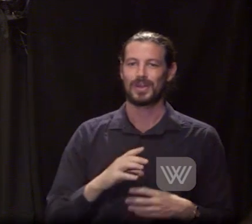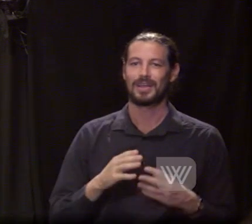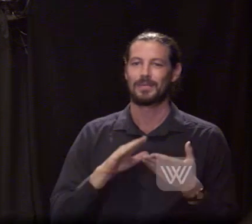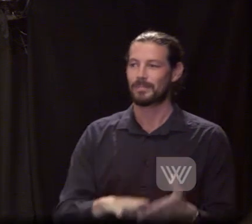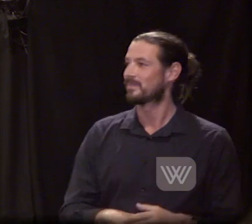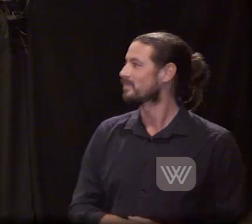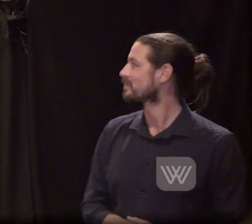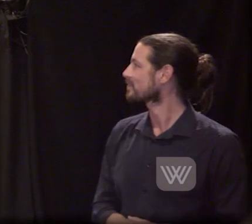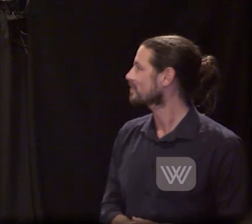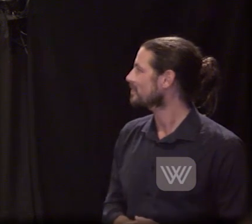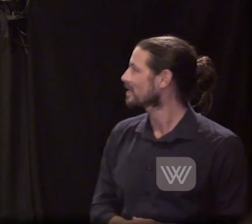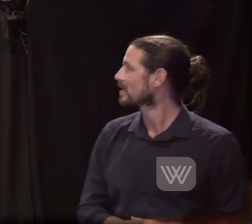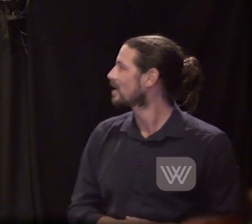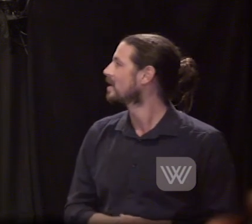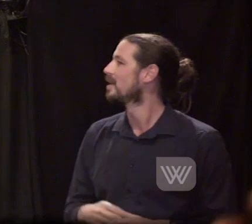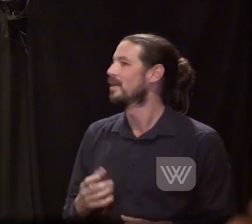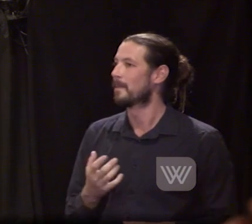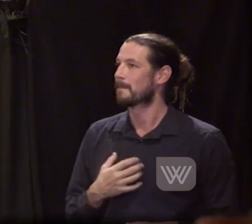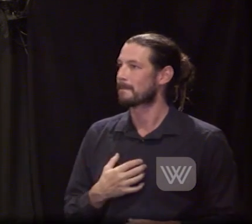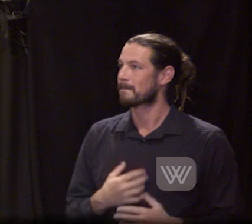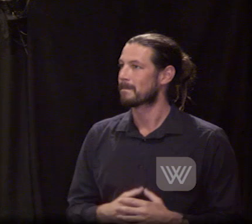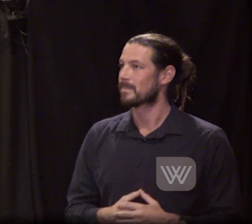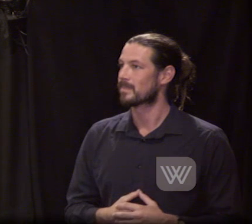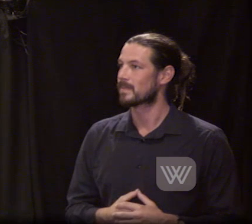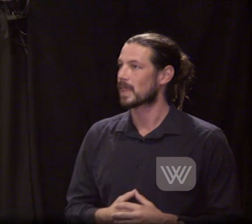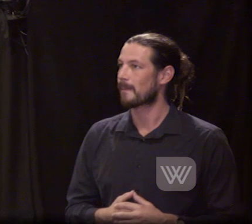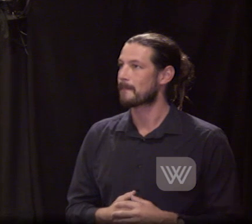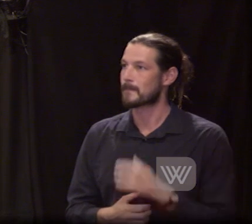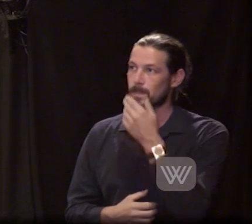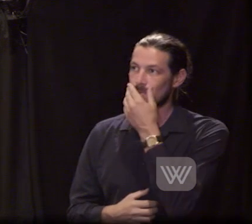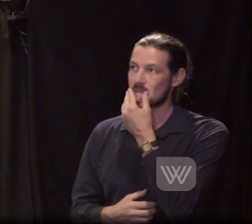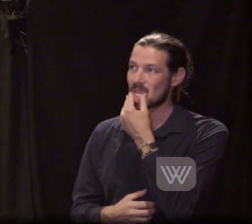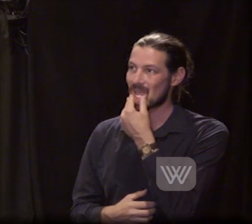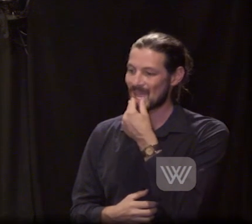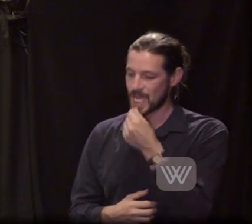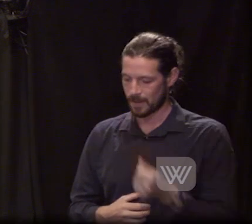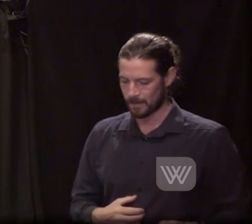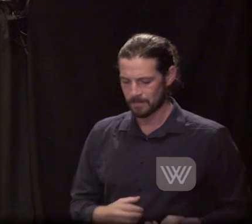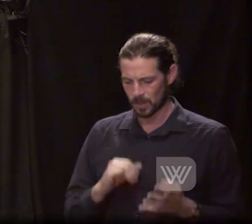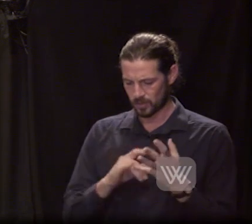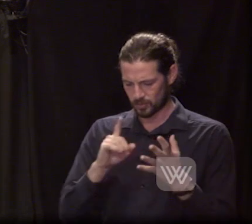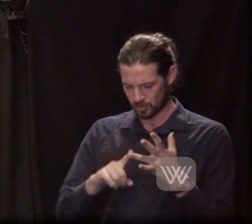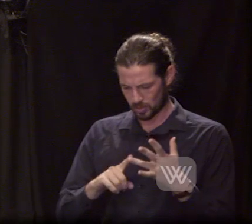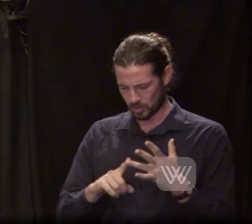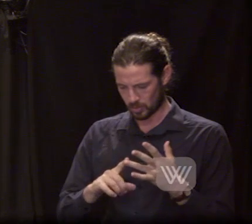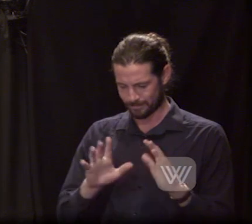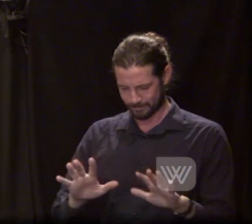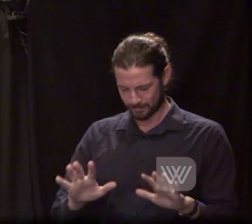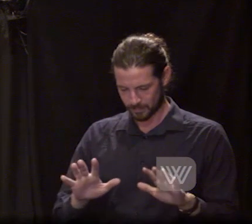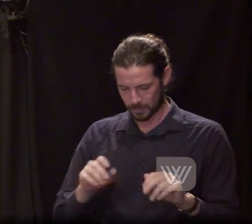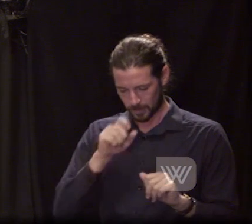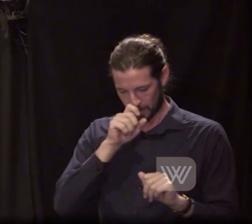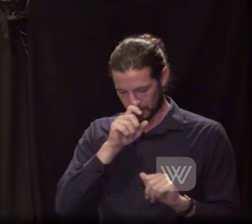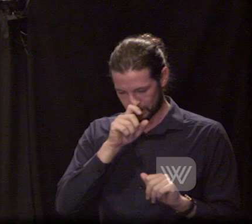Again, just like marriage. So I guess, what do you think the future... Actually, I should